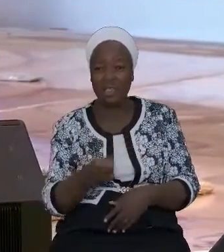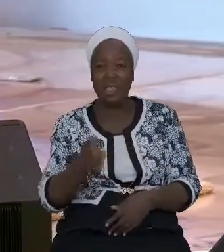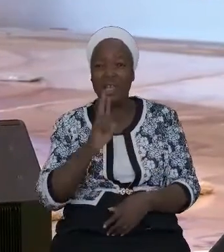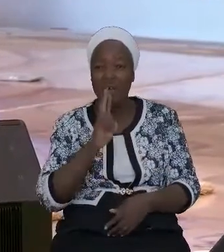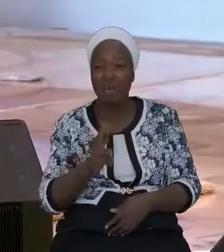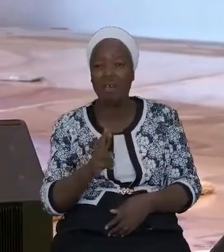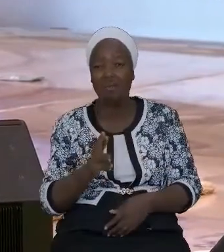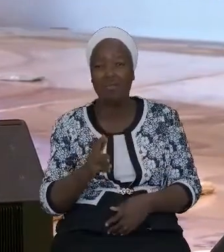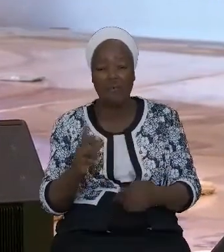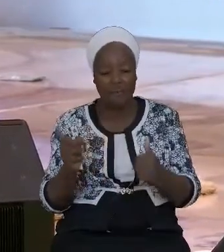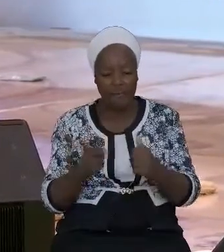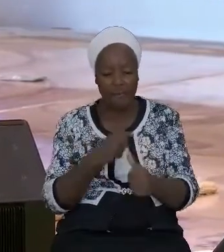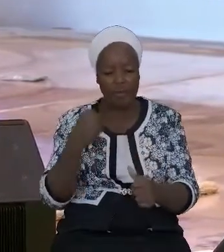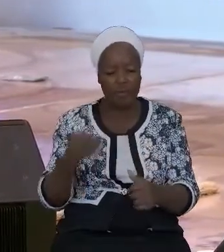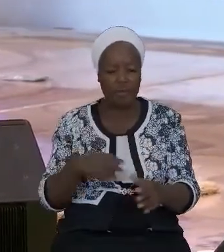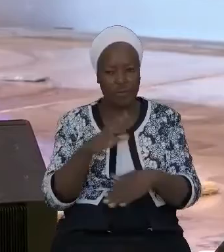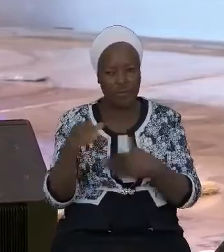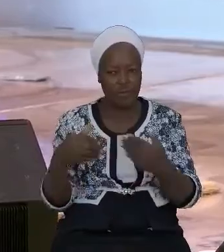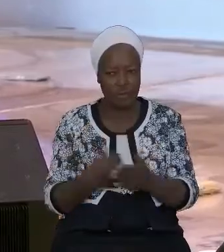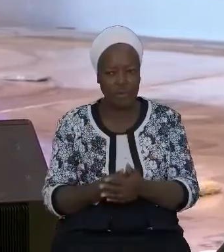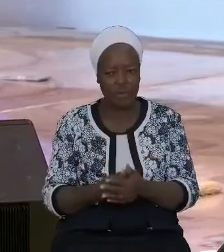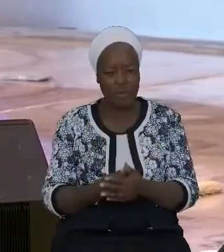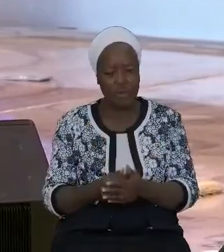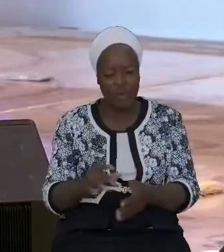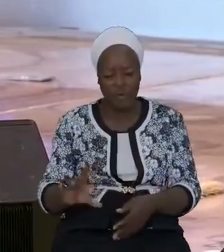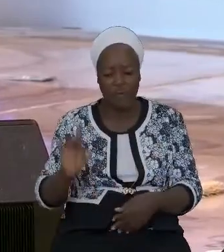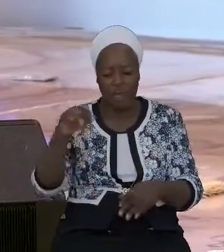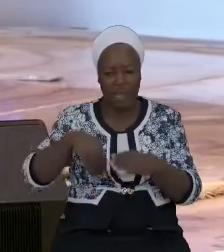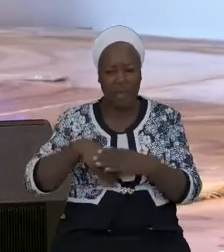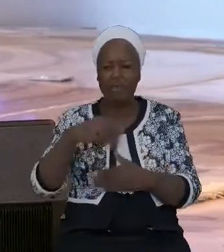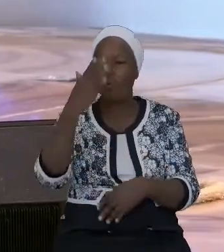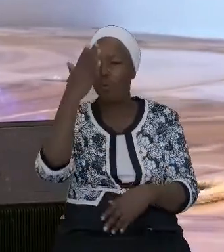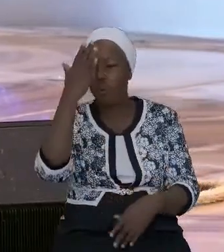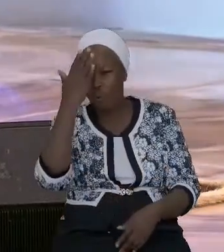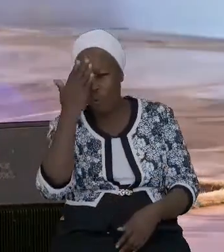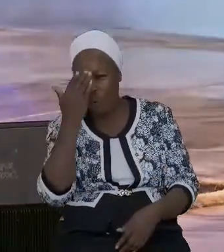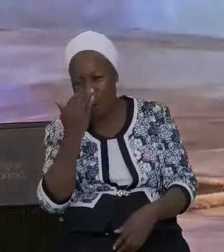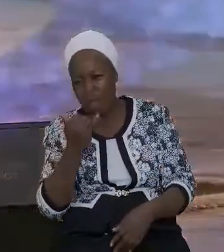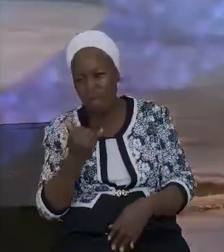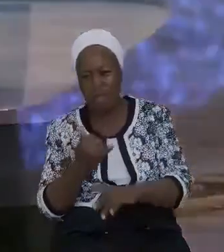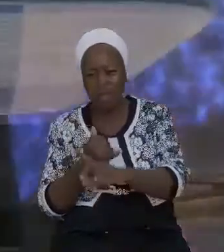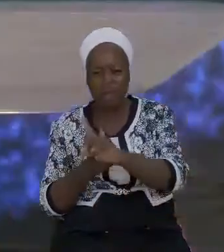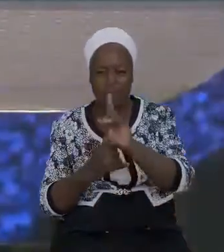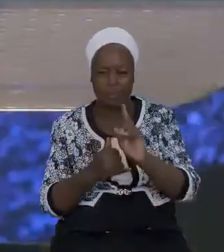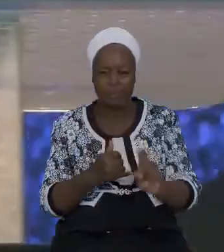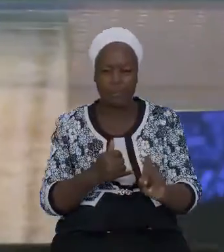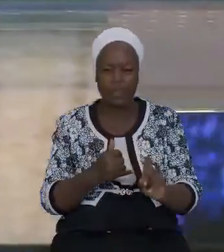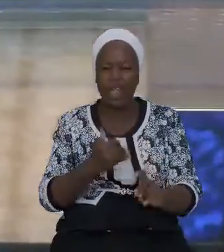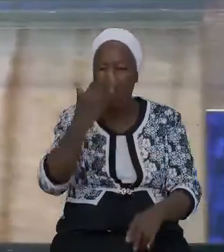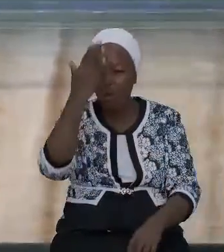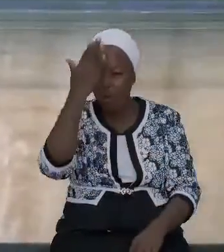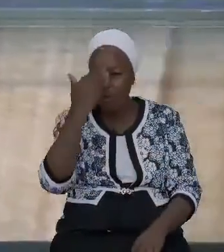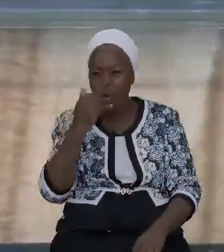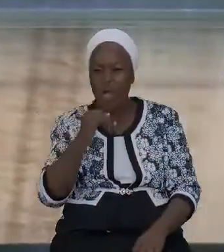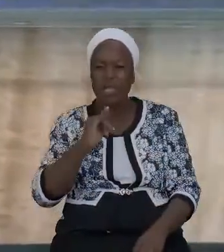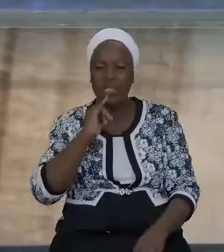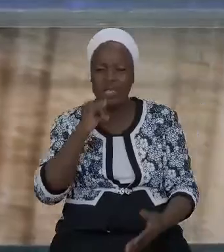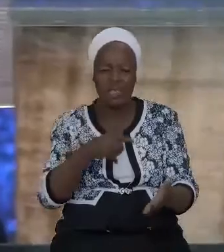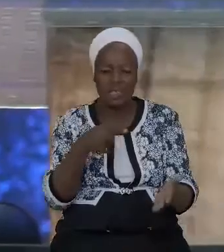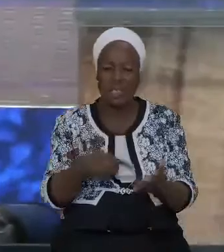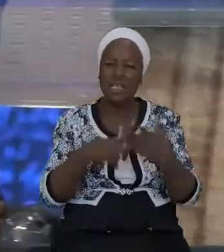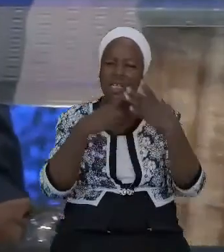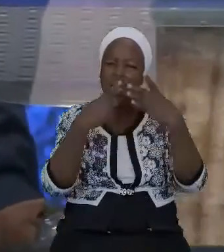out why. Find out why is this happening? Why are we going